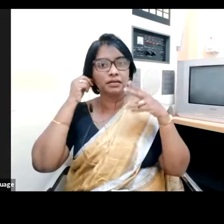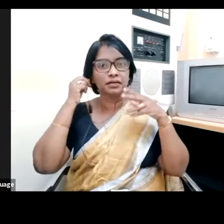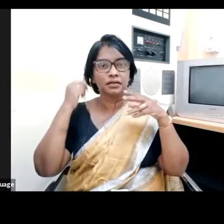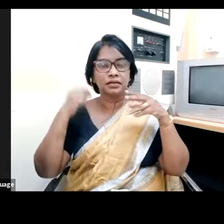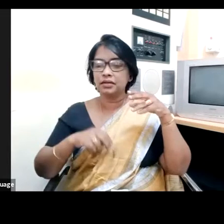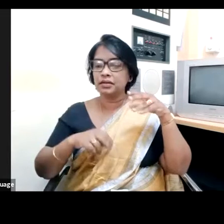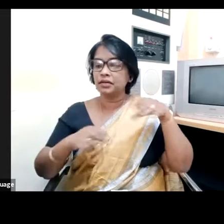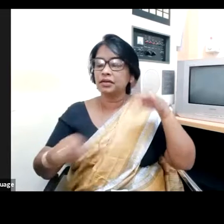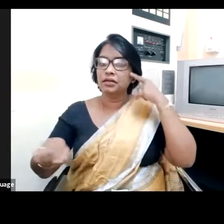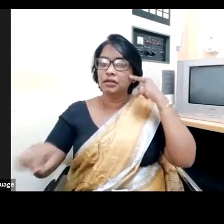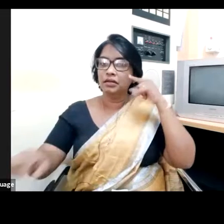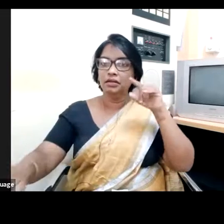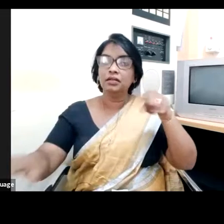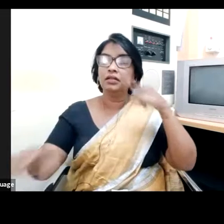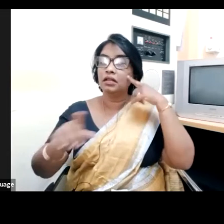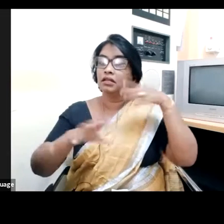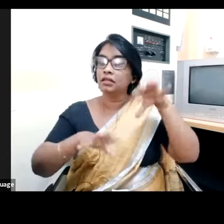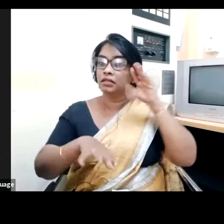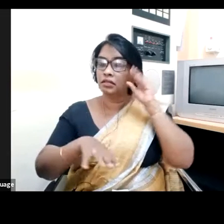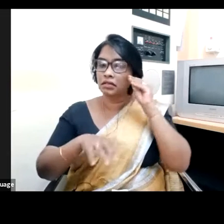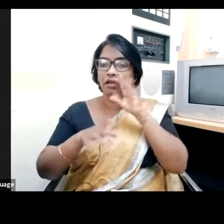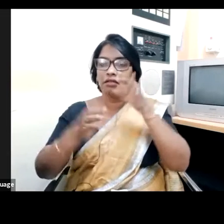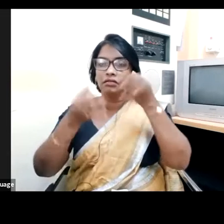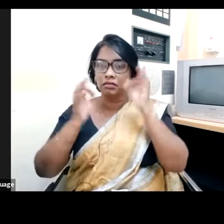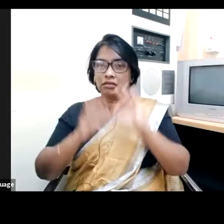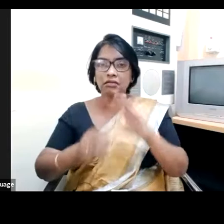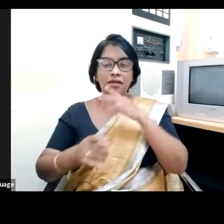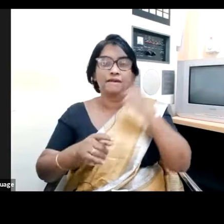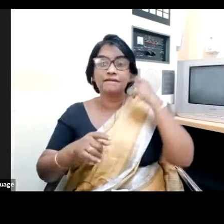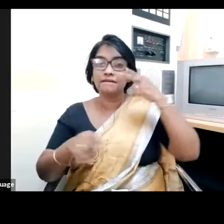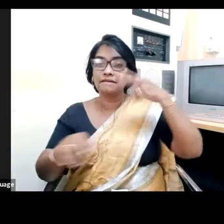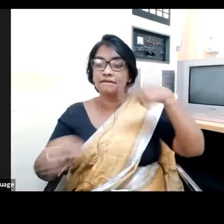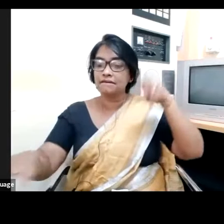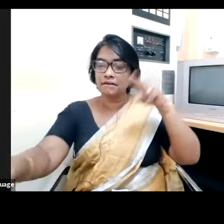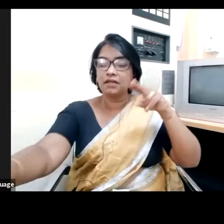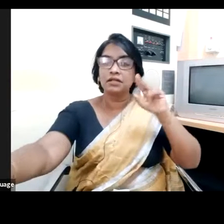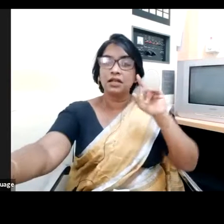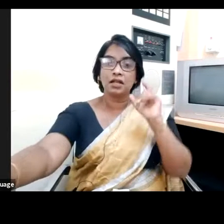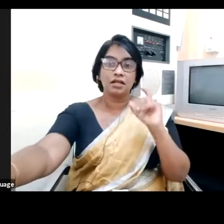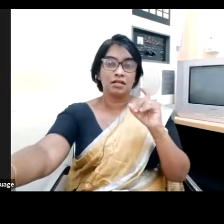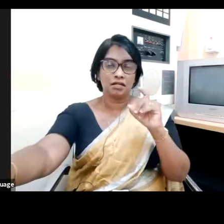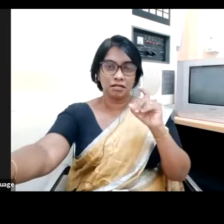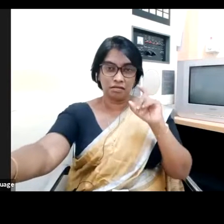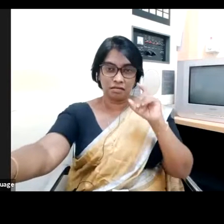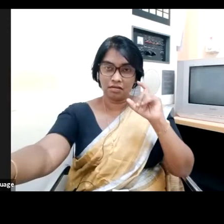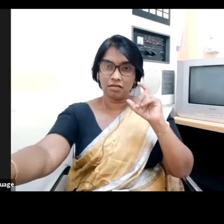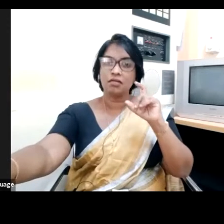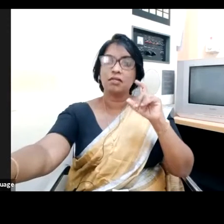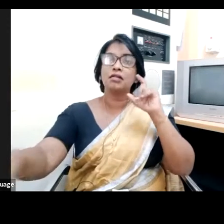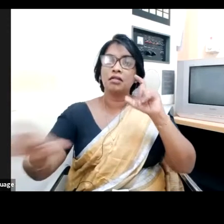emission reduction targets to help prevent the worst effects of global warming on people across the world.